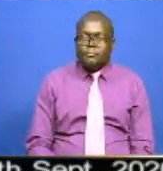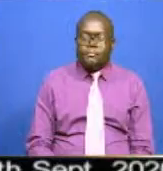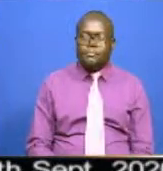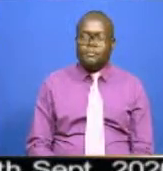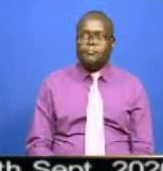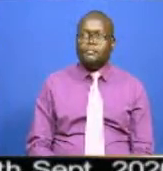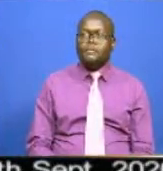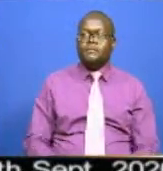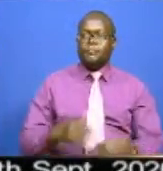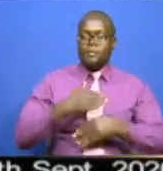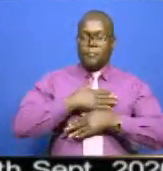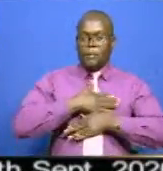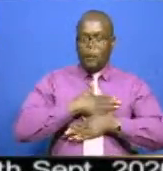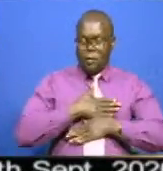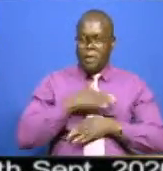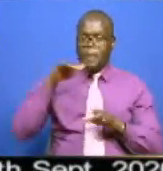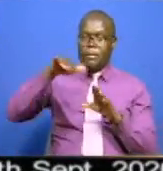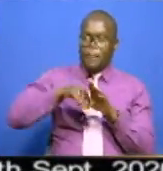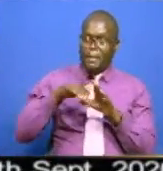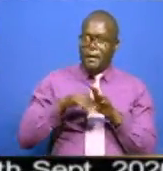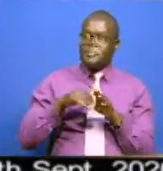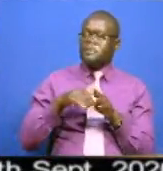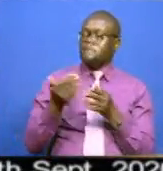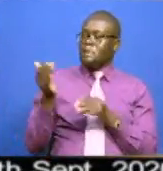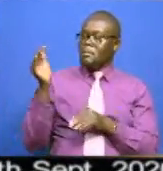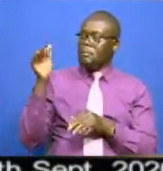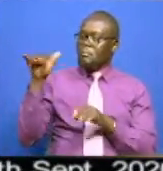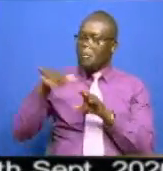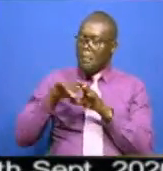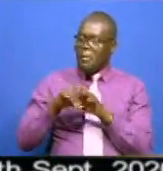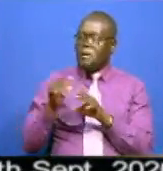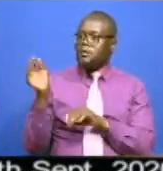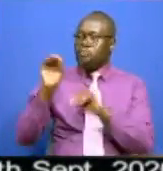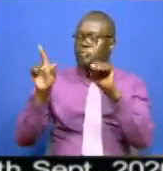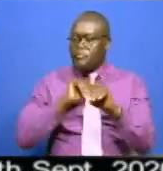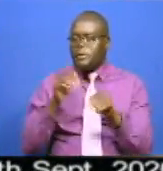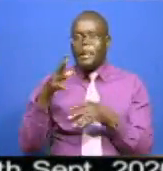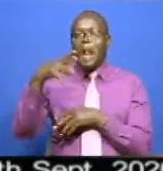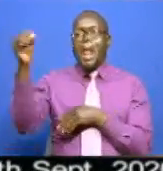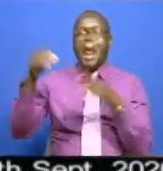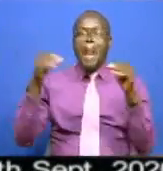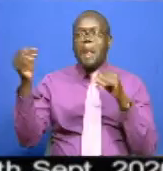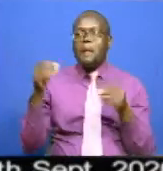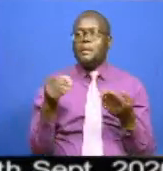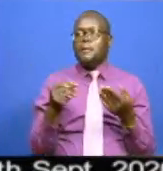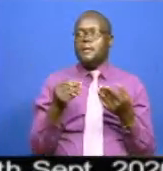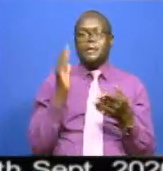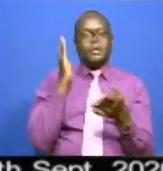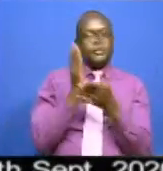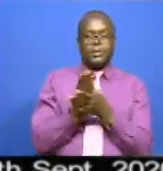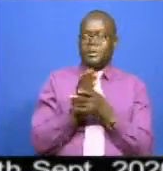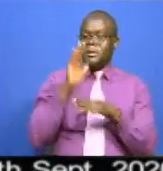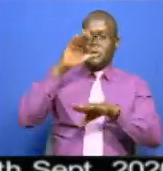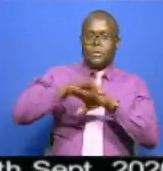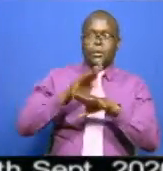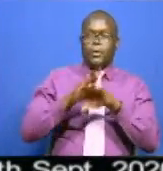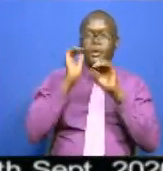Honourable members, and particularly members who contribute and then walk out, you do great disservice to the